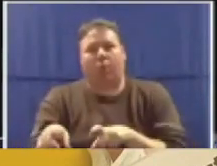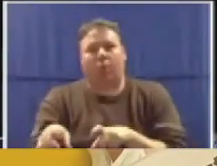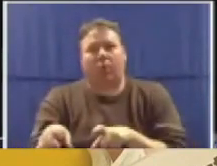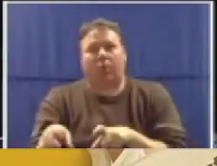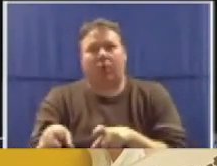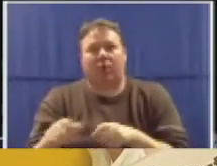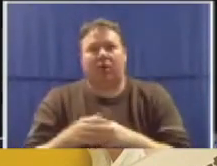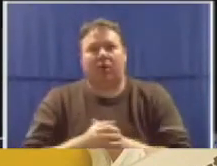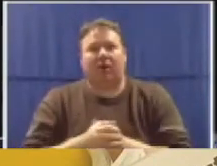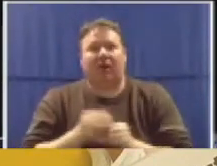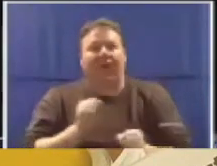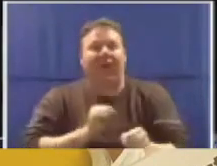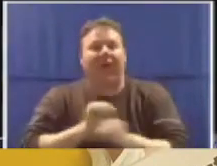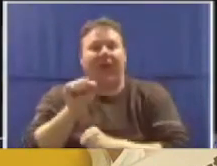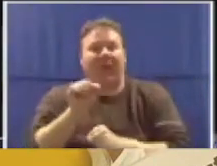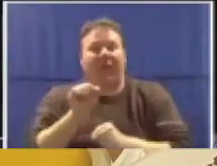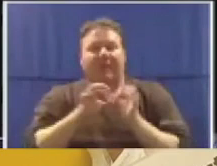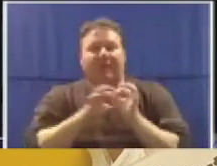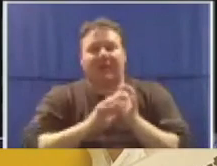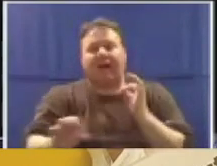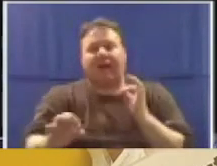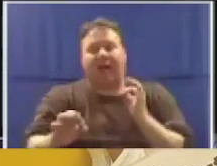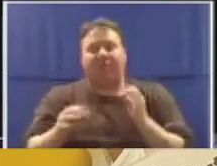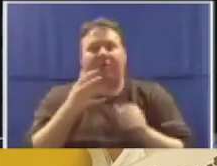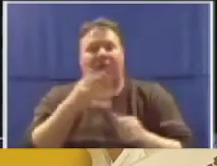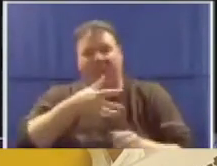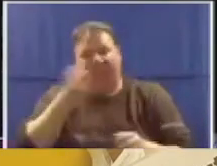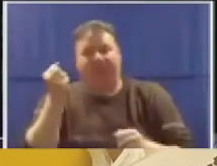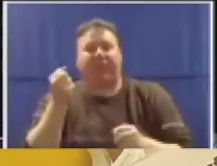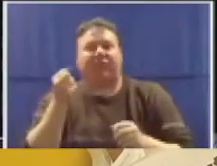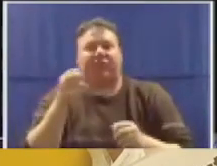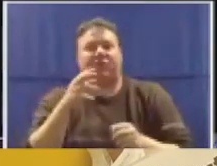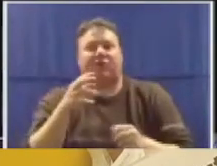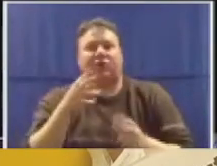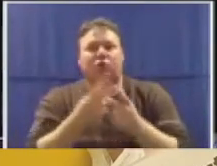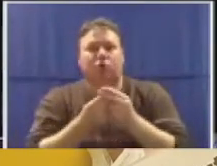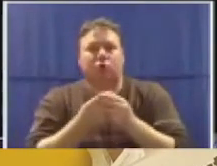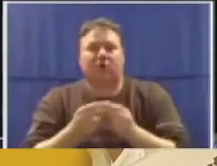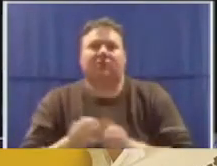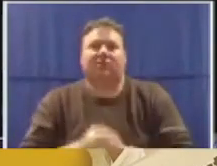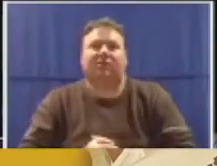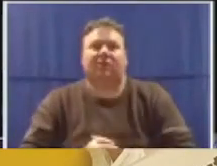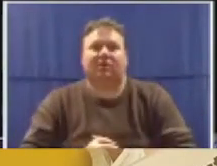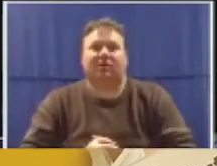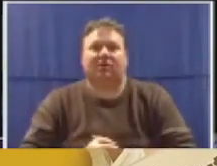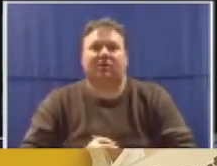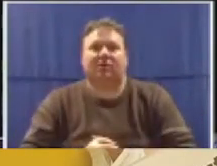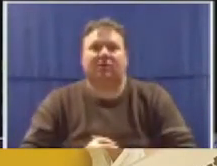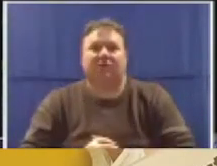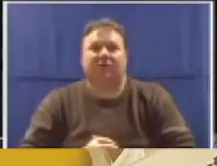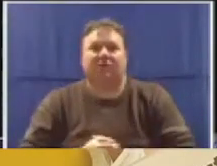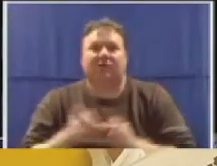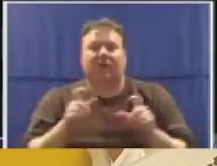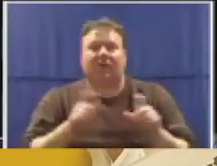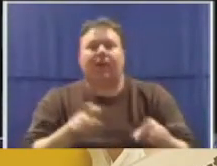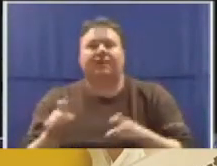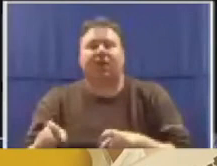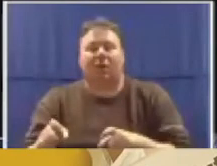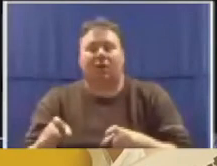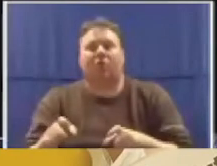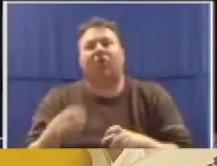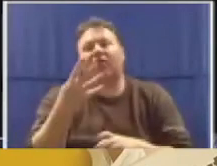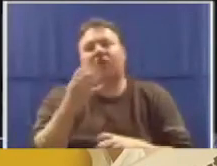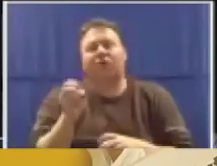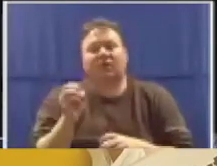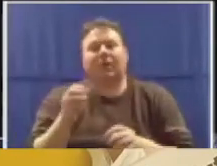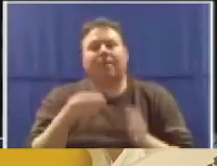dedicated anti-cable theft and vandalism unit. In addition to the work of this unit, Cape Town is spending 40